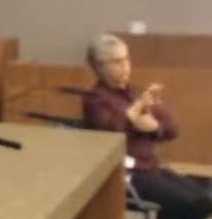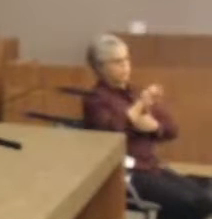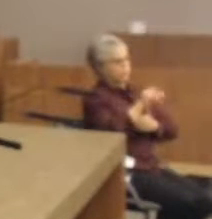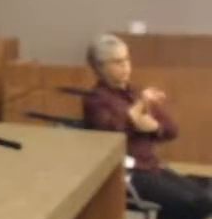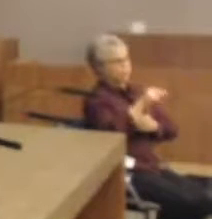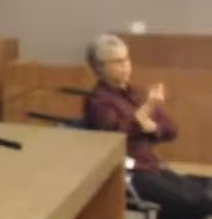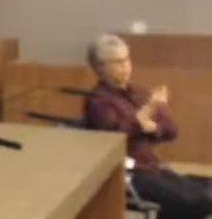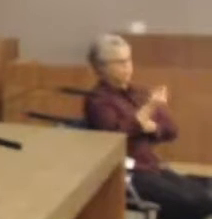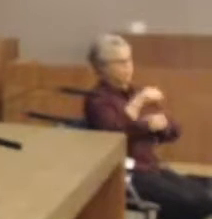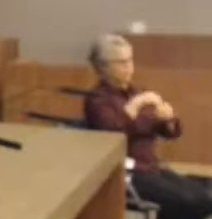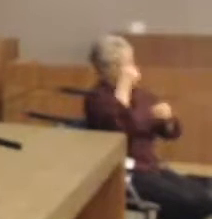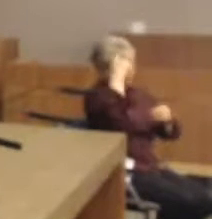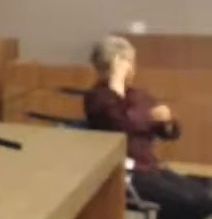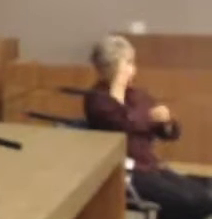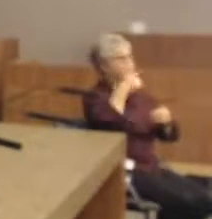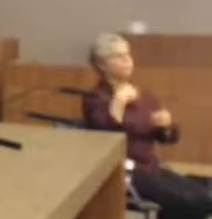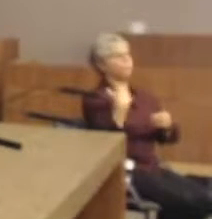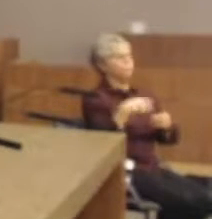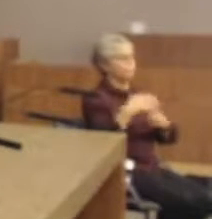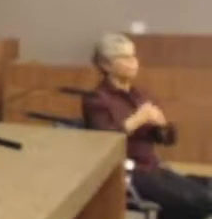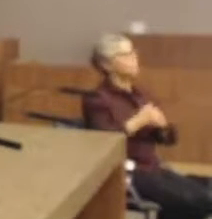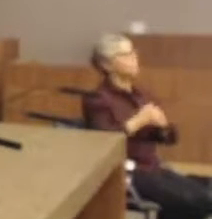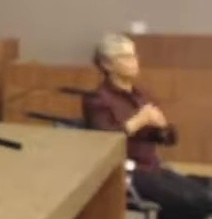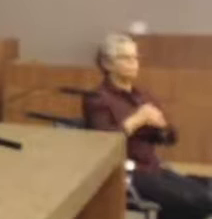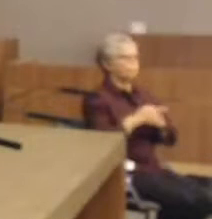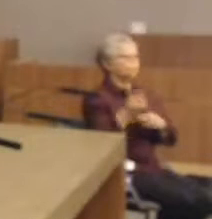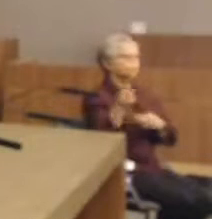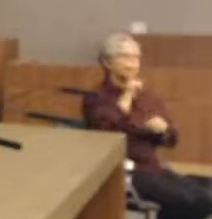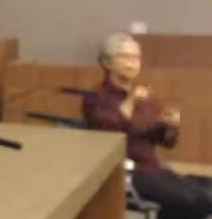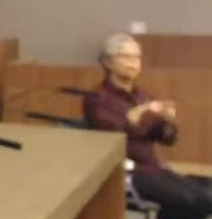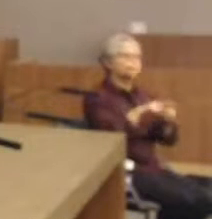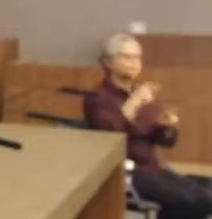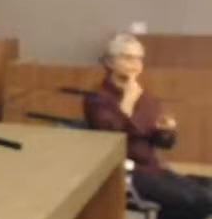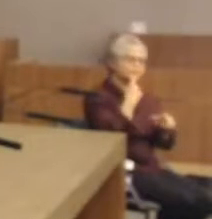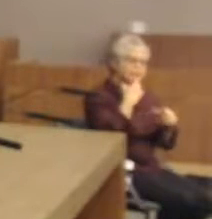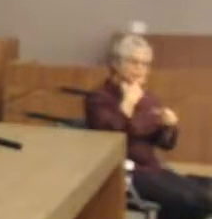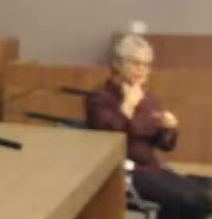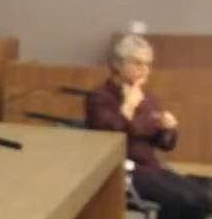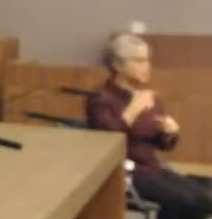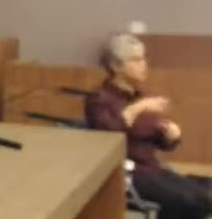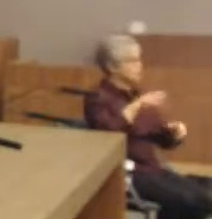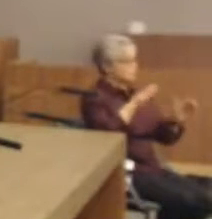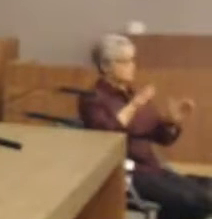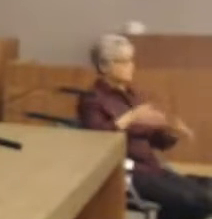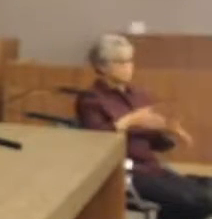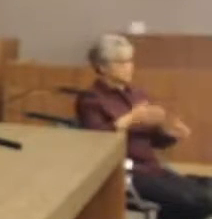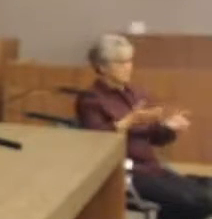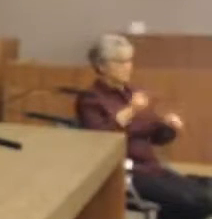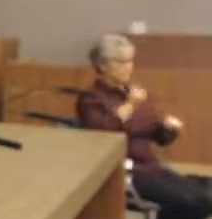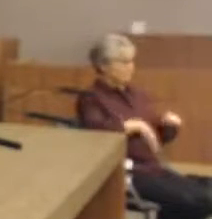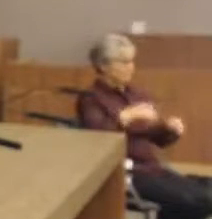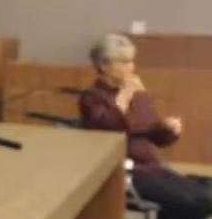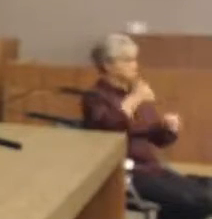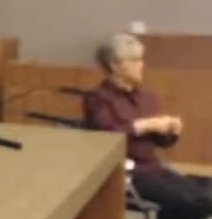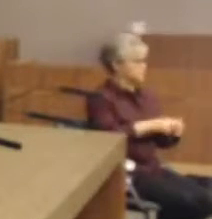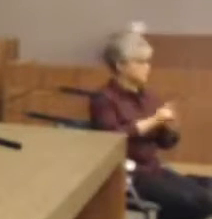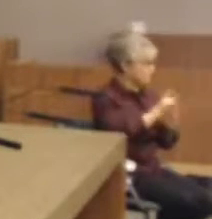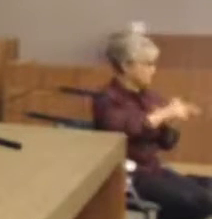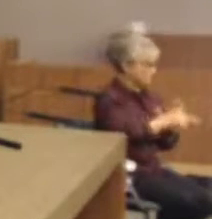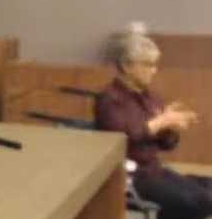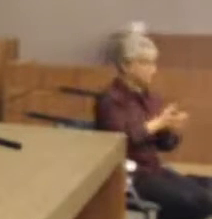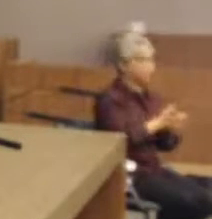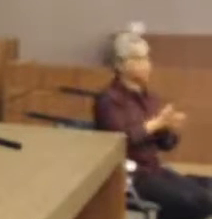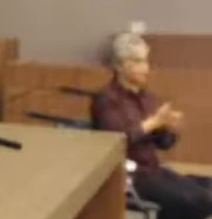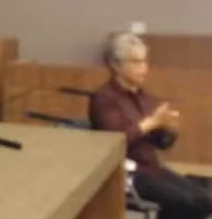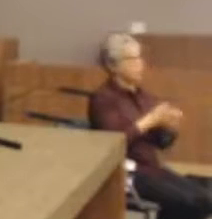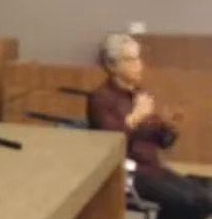but you also mentioned that there means that they might not be able to remember or retrieve any information. And I see